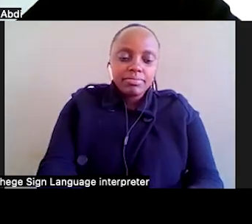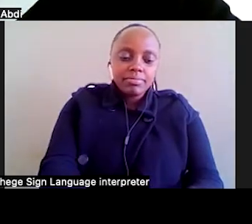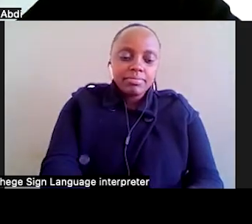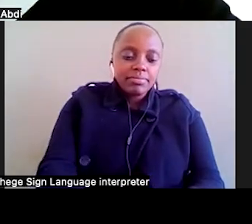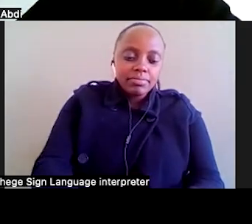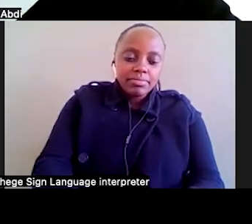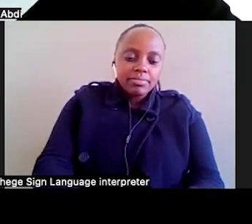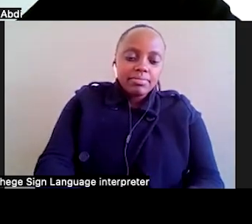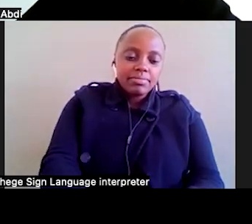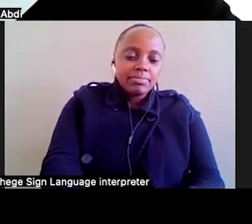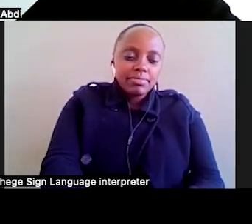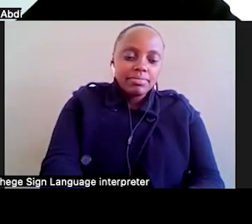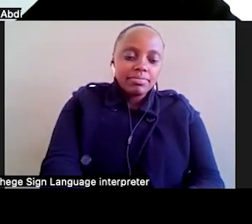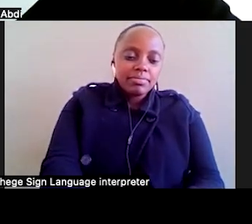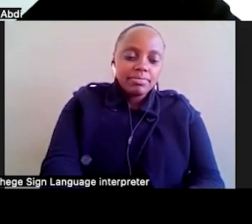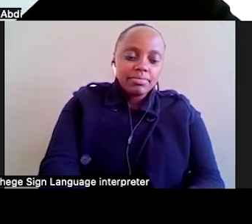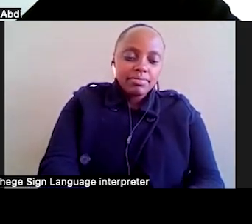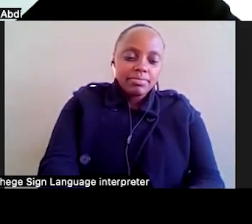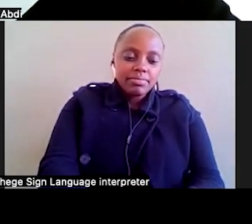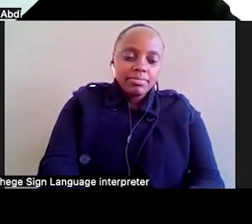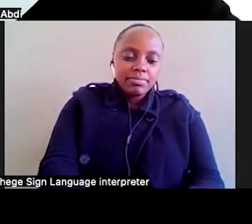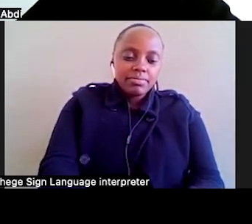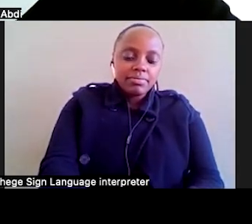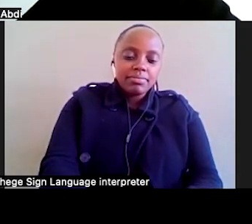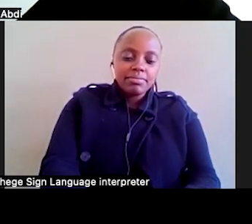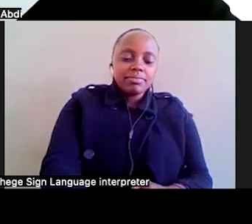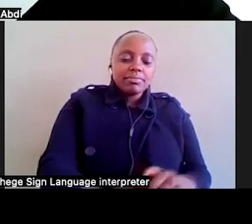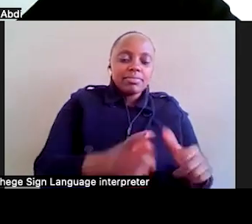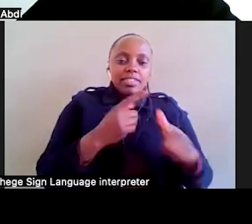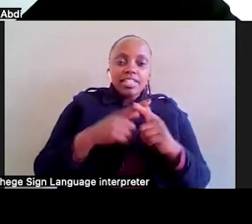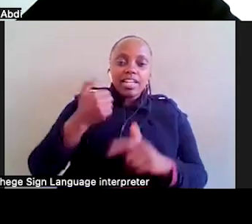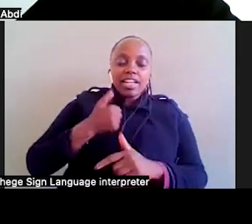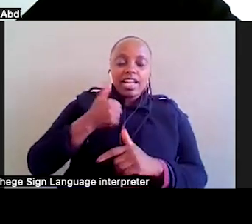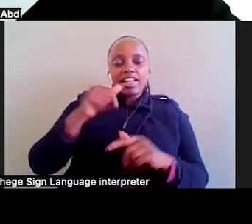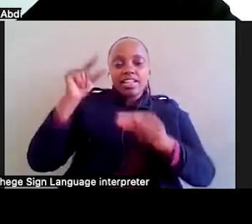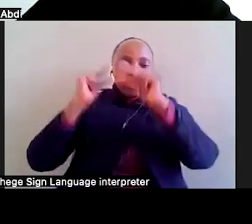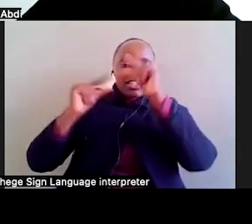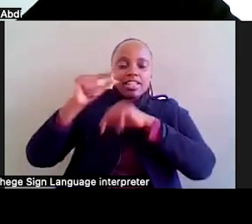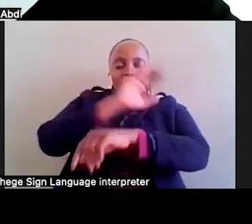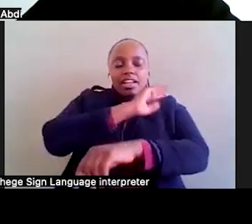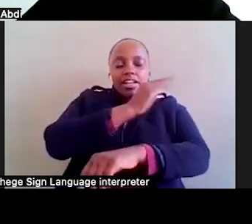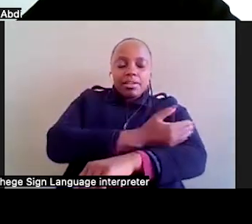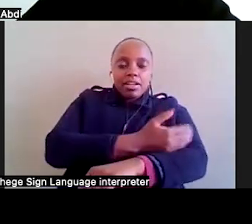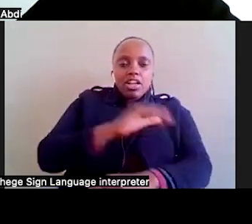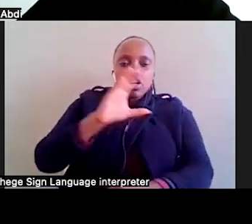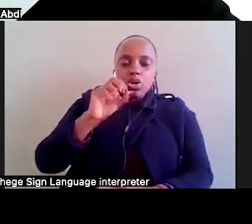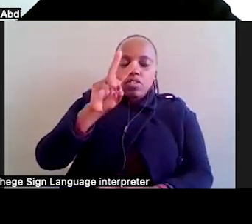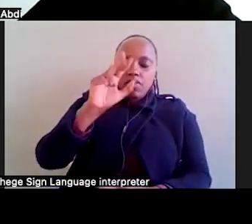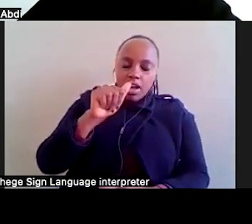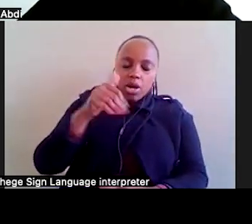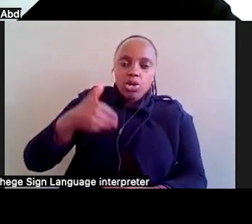Thank you very much again. The Girl Generation, Africa Capacity Alliance, COVAL, Youth Anti-FGM Network